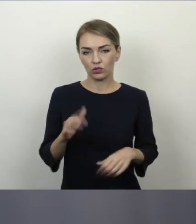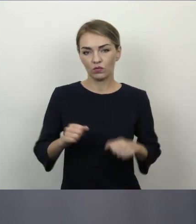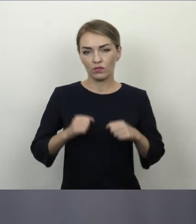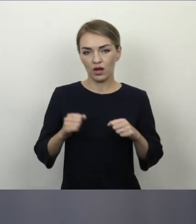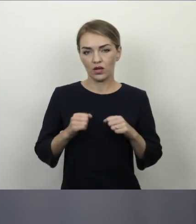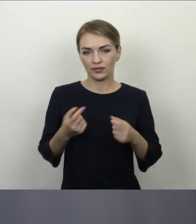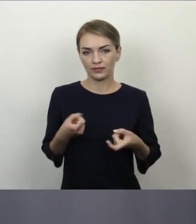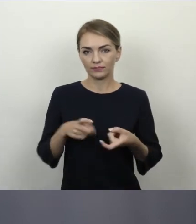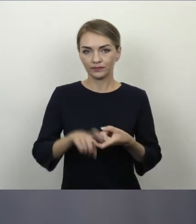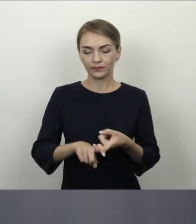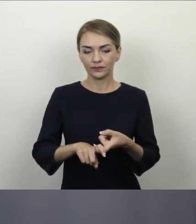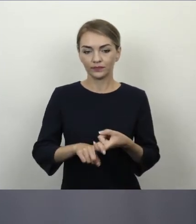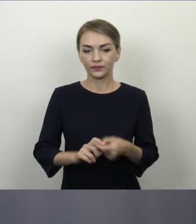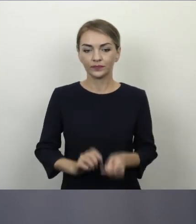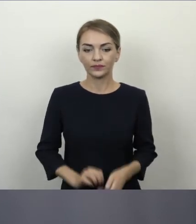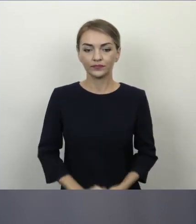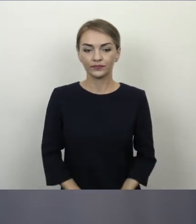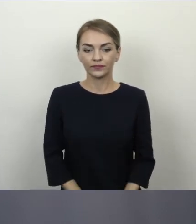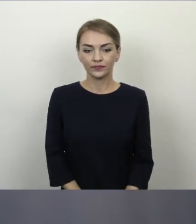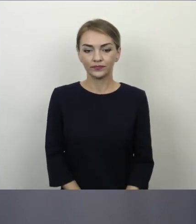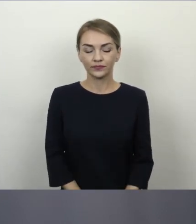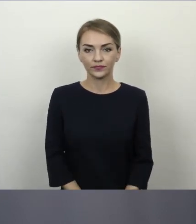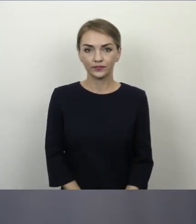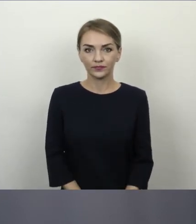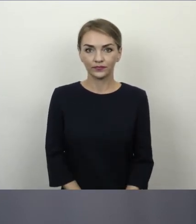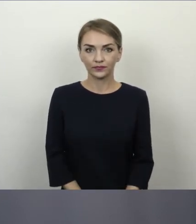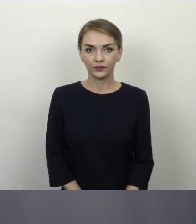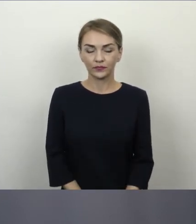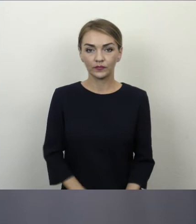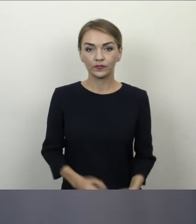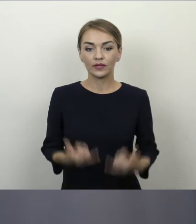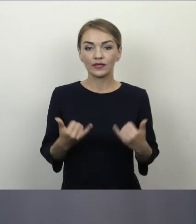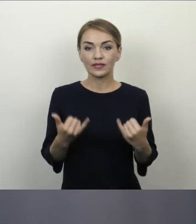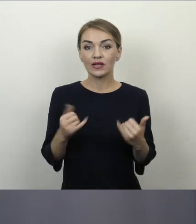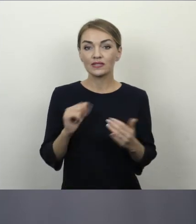We will try to resolve these problems now.